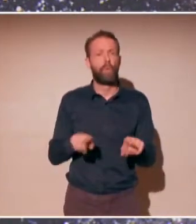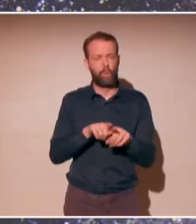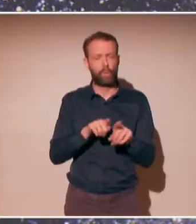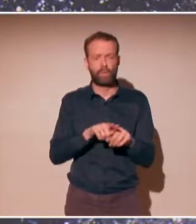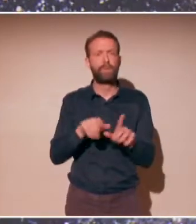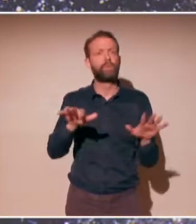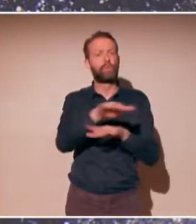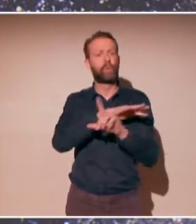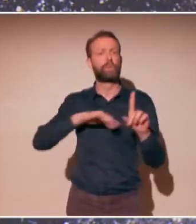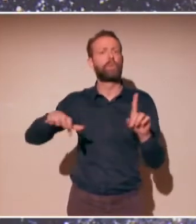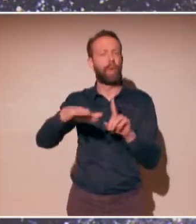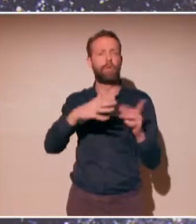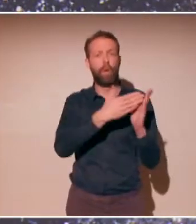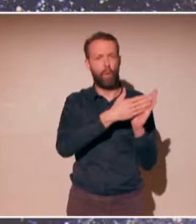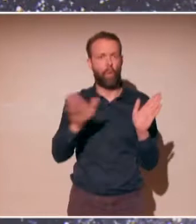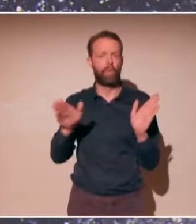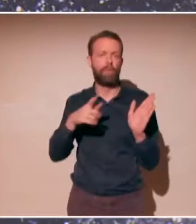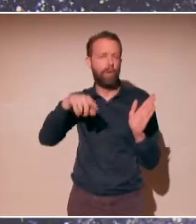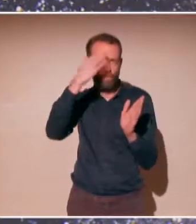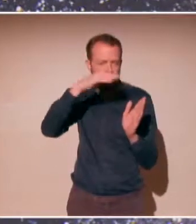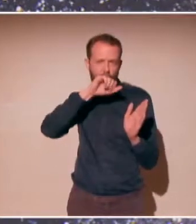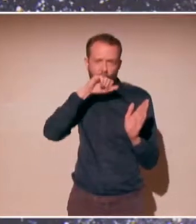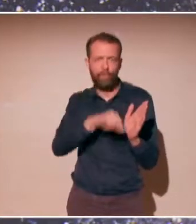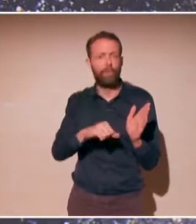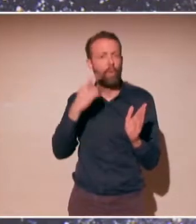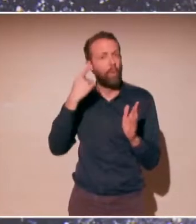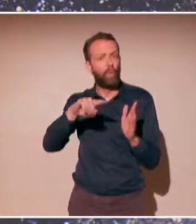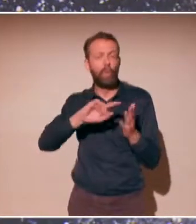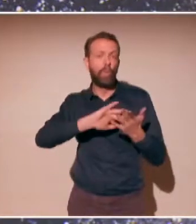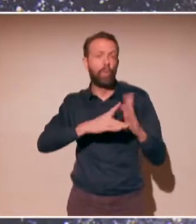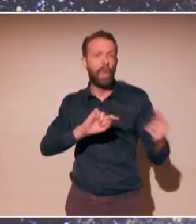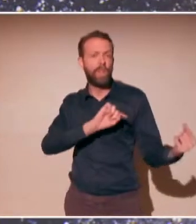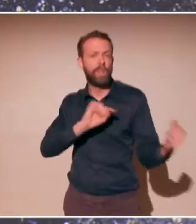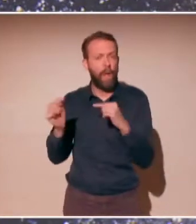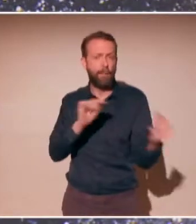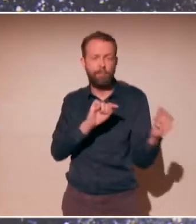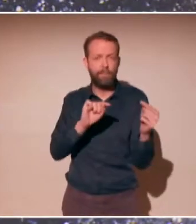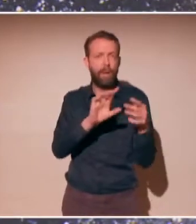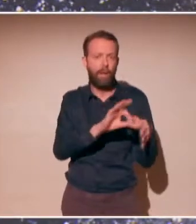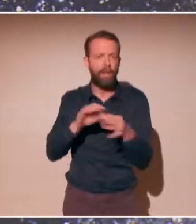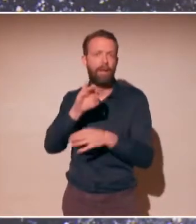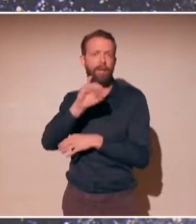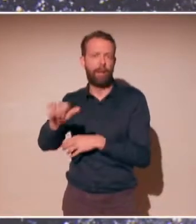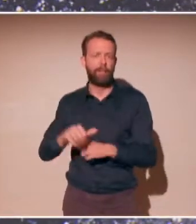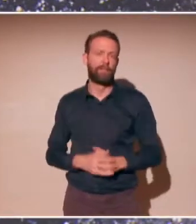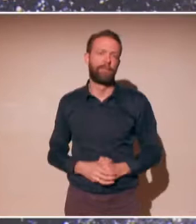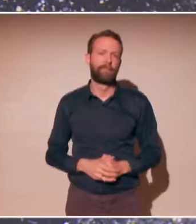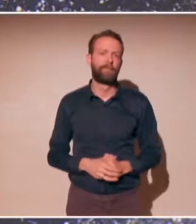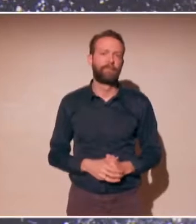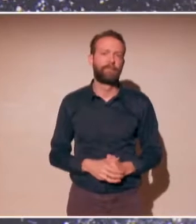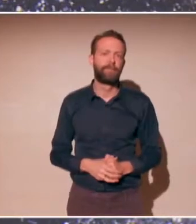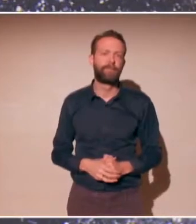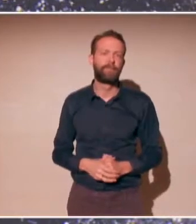But at the same time, we will open our society, which loves this, to all the debate and all the